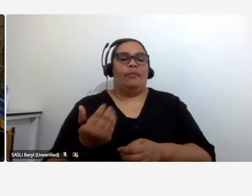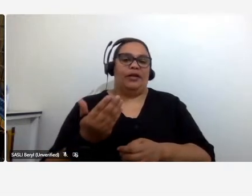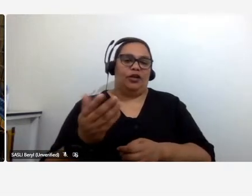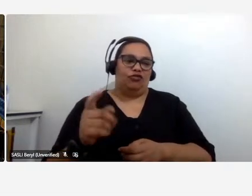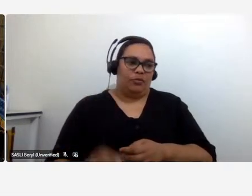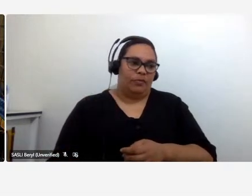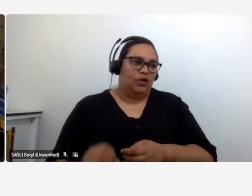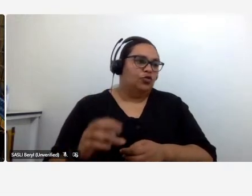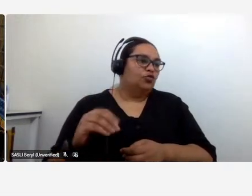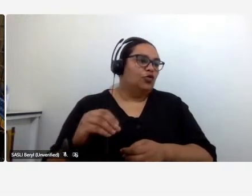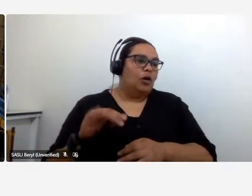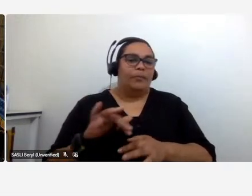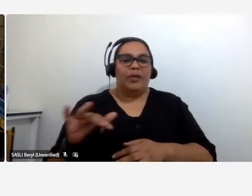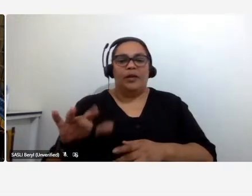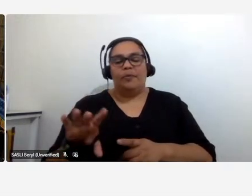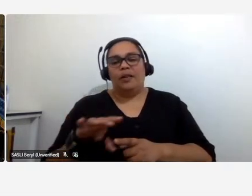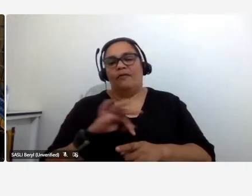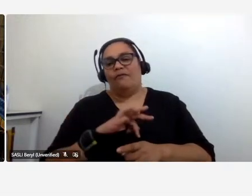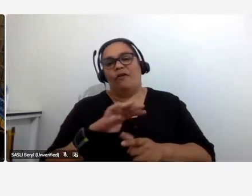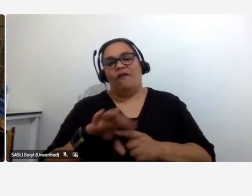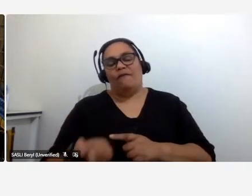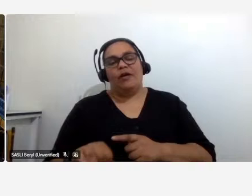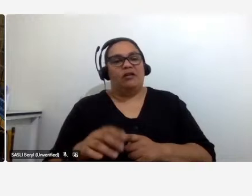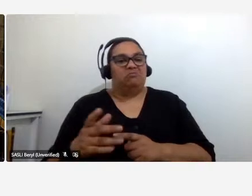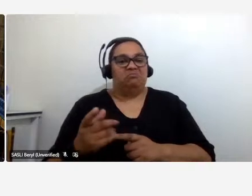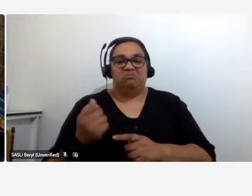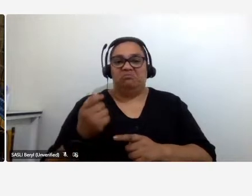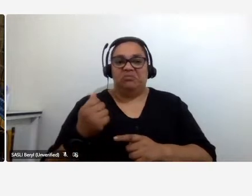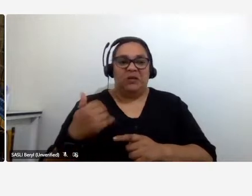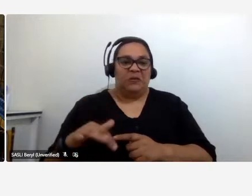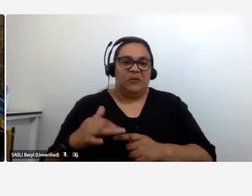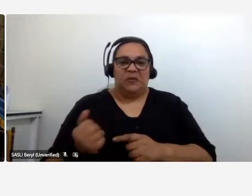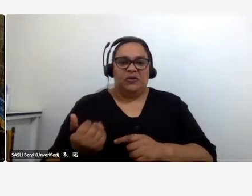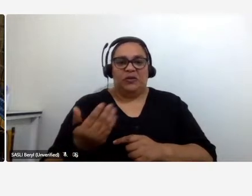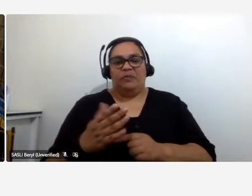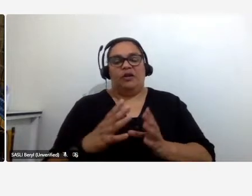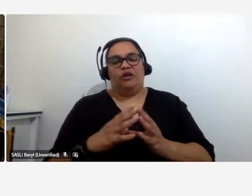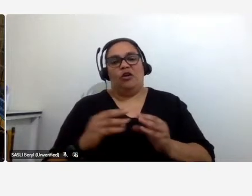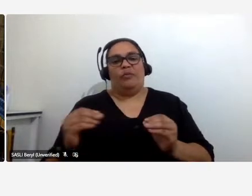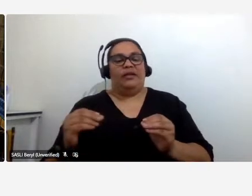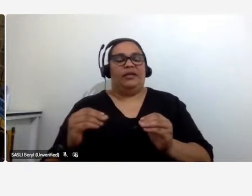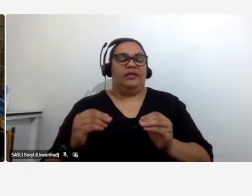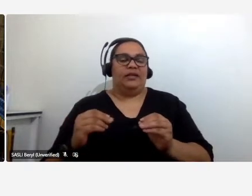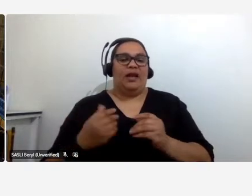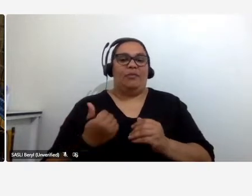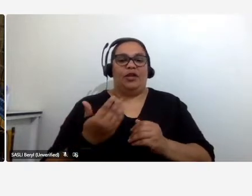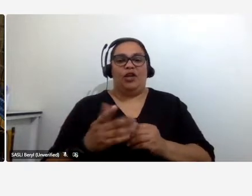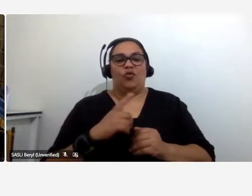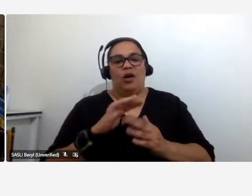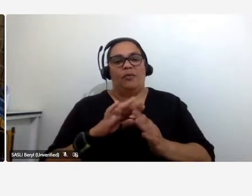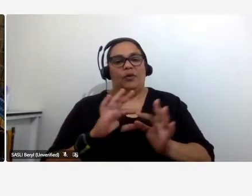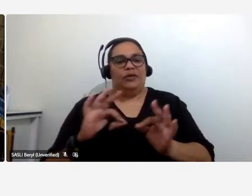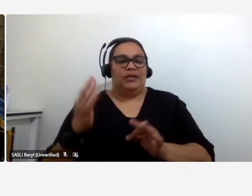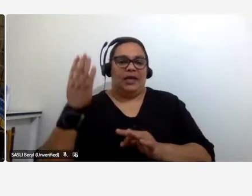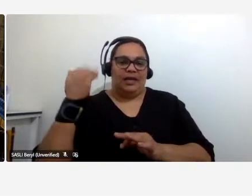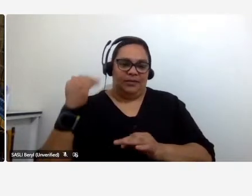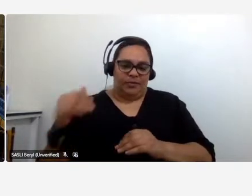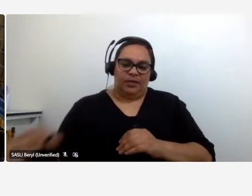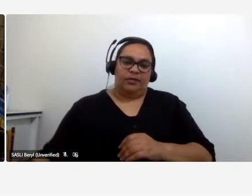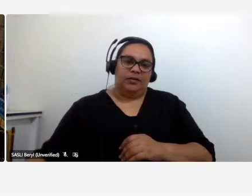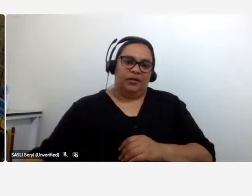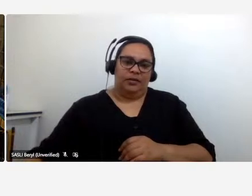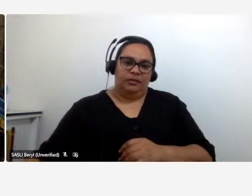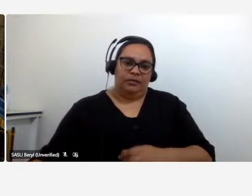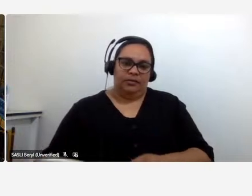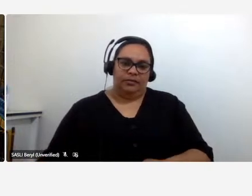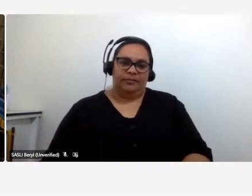And so people find it sometimes very costly to submit a completed application because of that aspect.